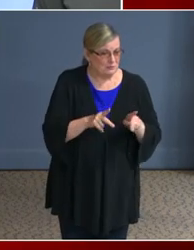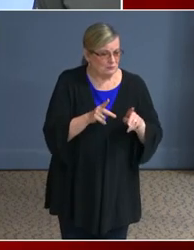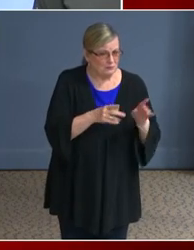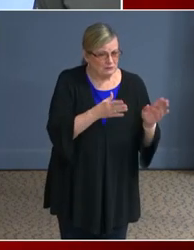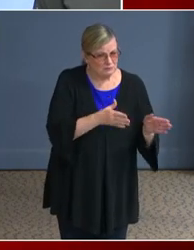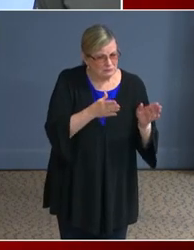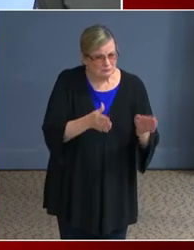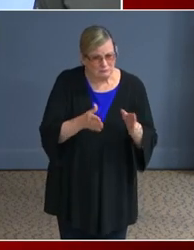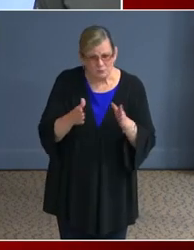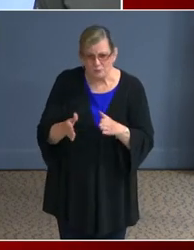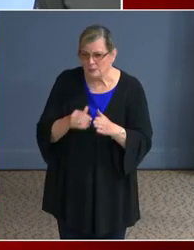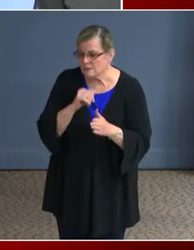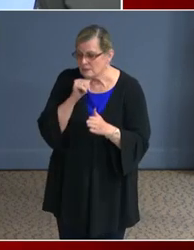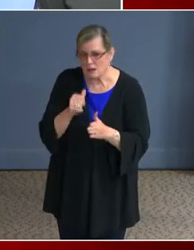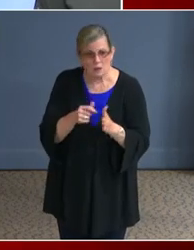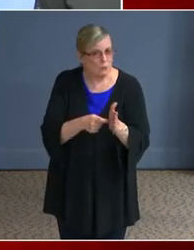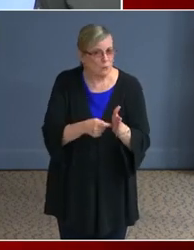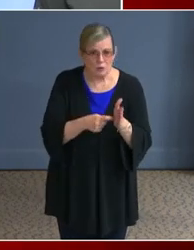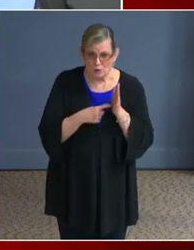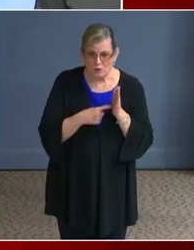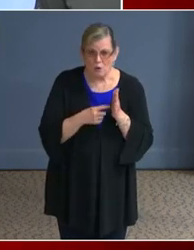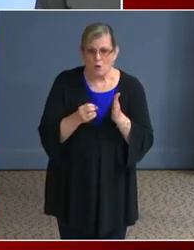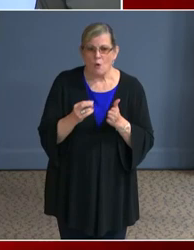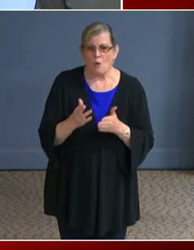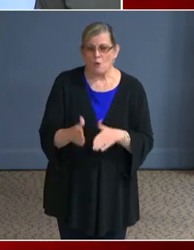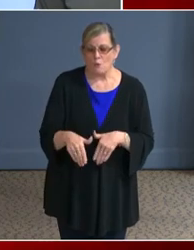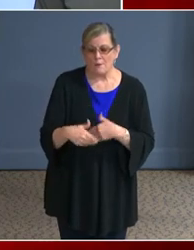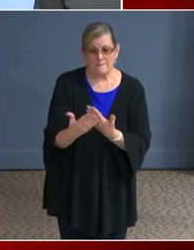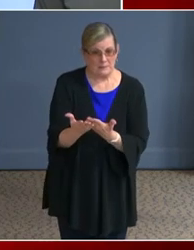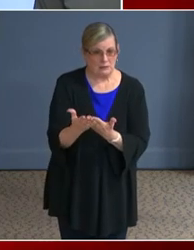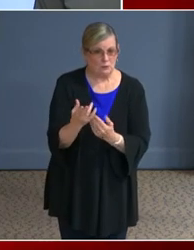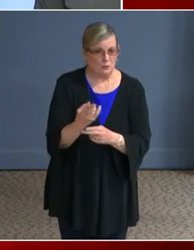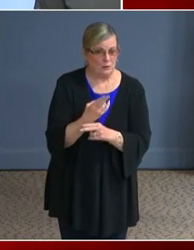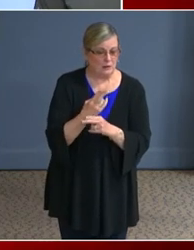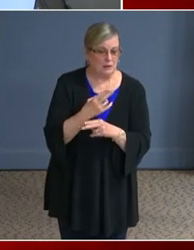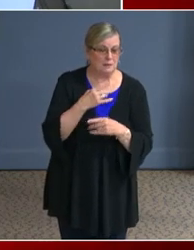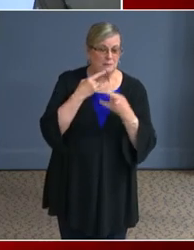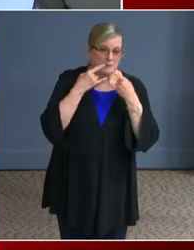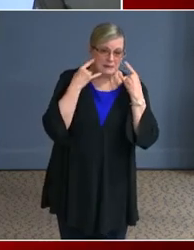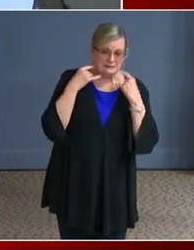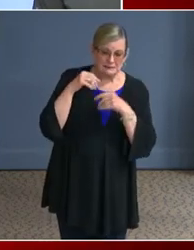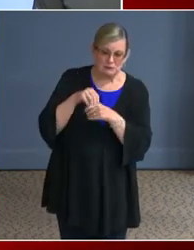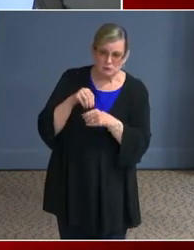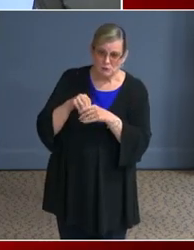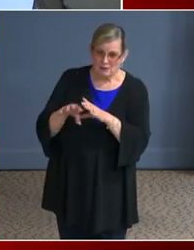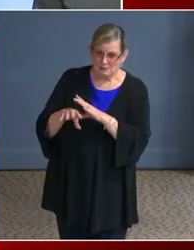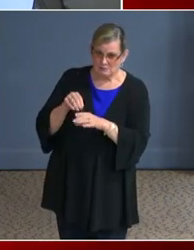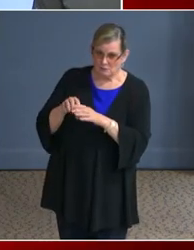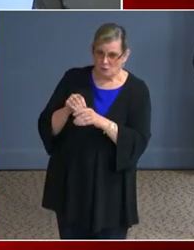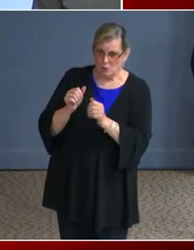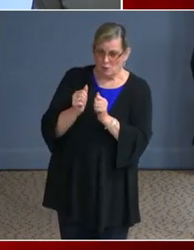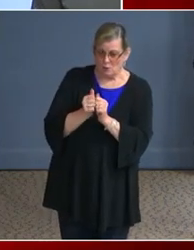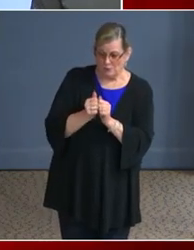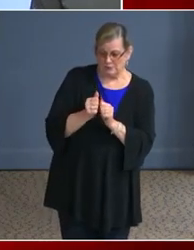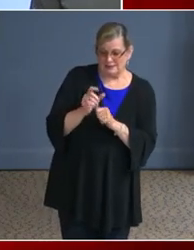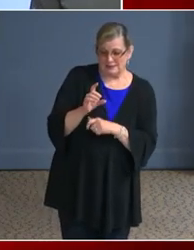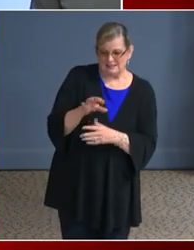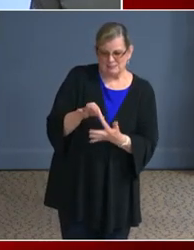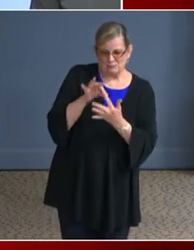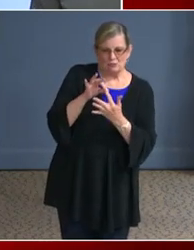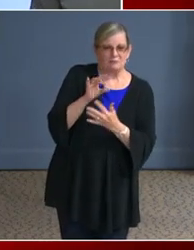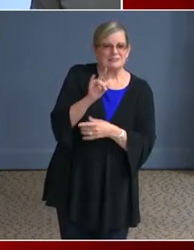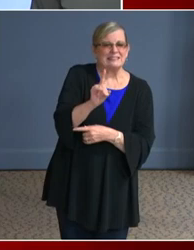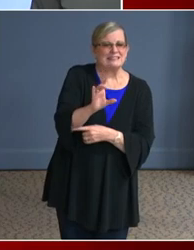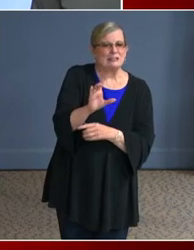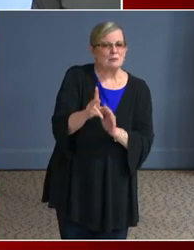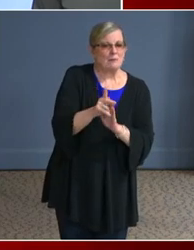not required or recommended to wear a mask indoors or outdoors, with the exception, the DC policy is with the exception of the places